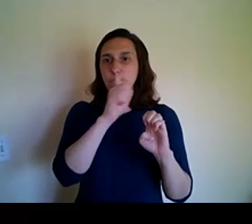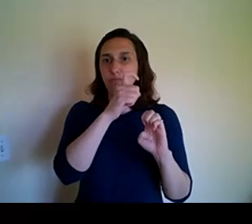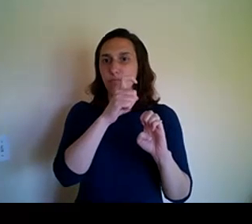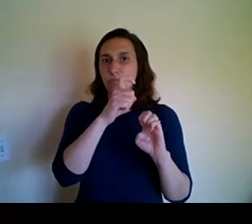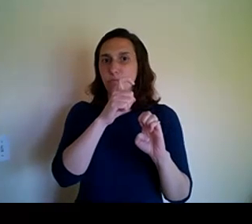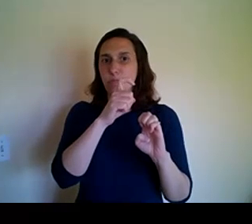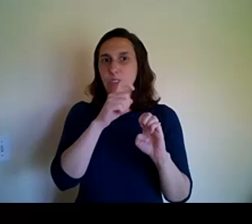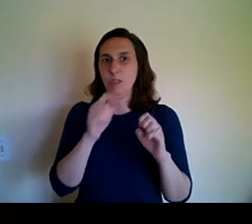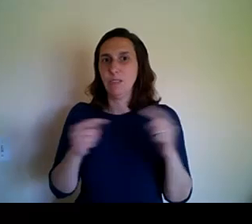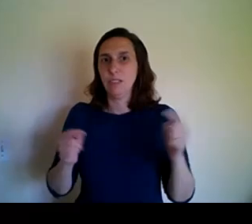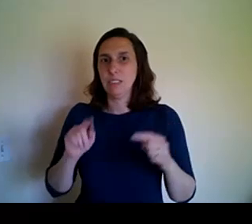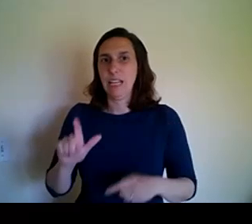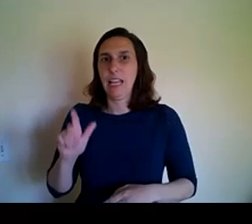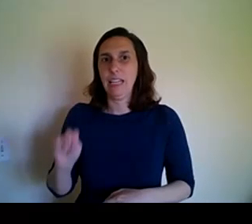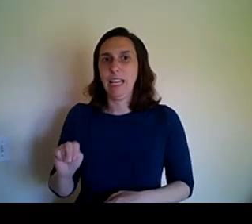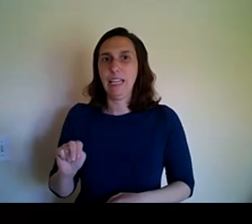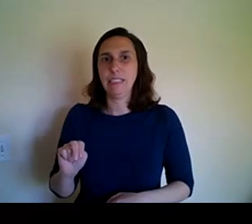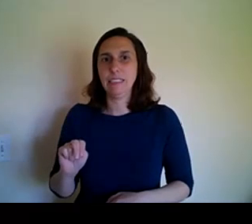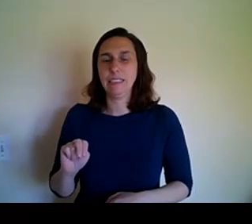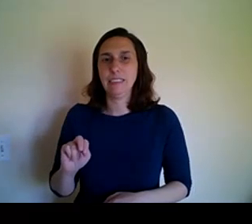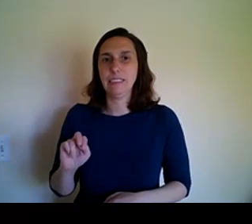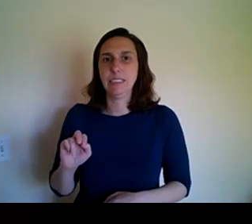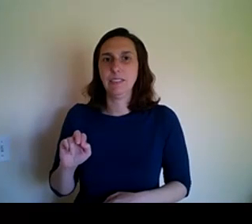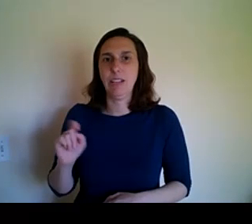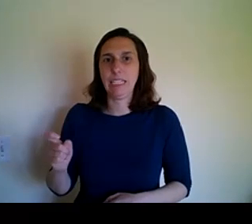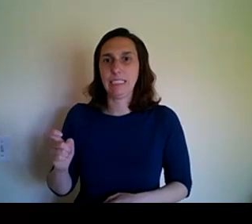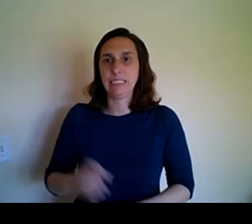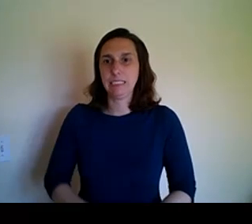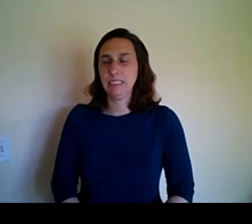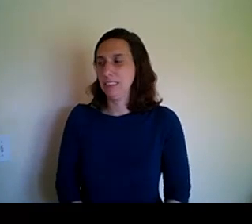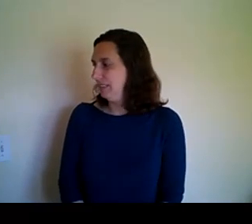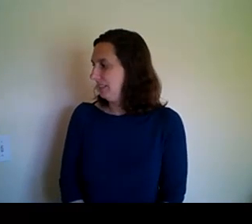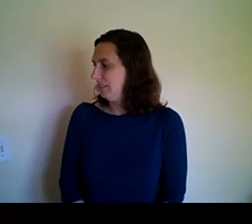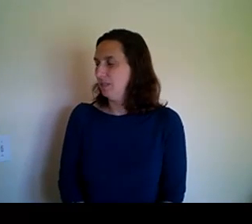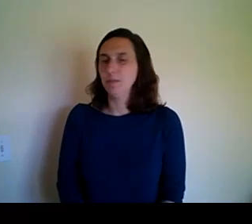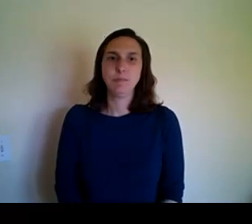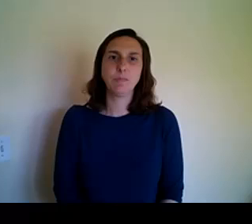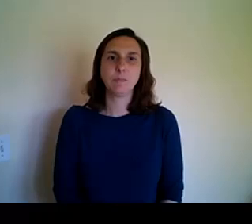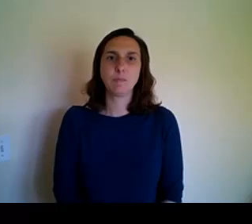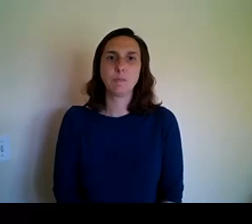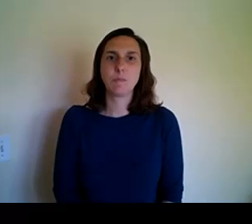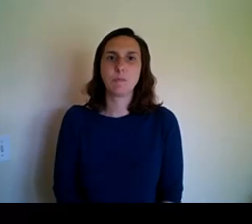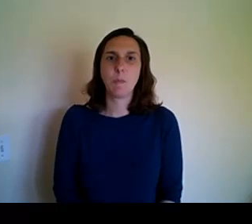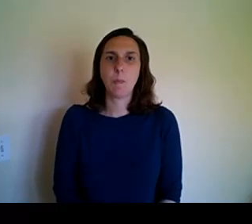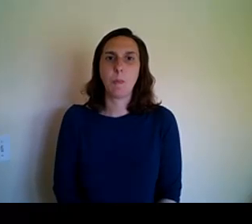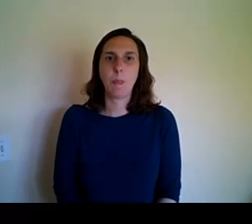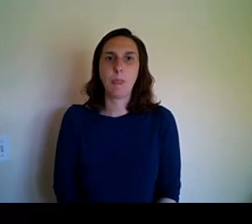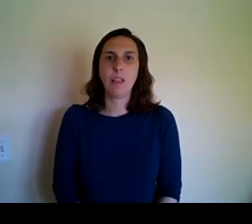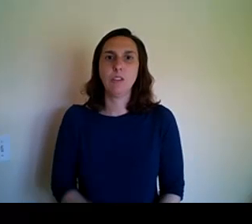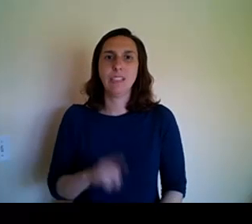is ln. Its inverse function is ln of x. And this is saying underneath the hood that this is